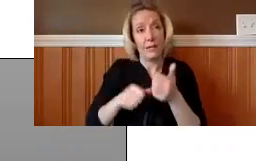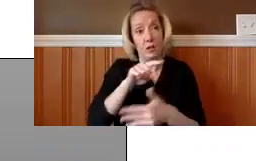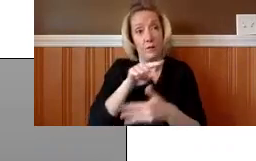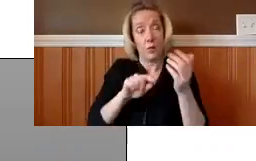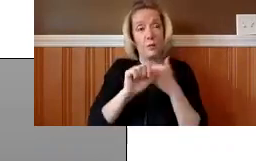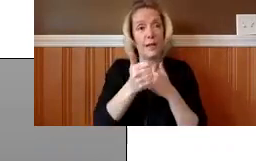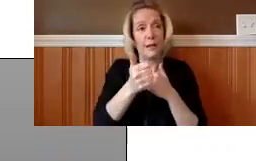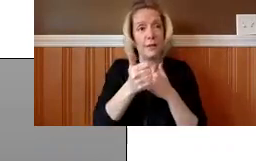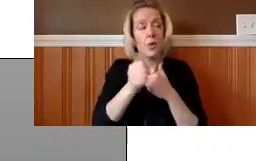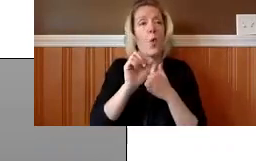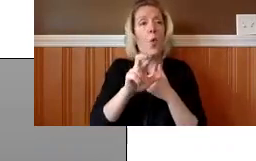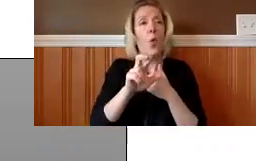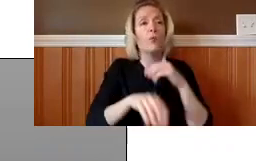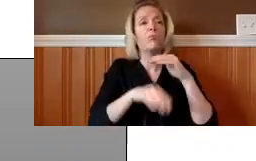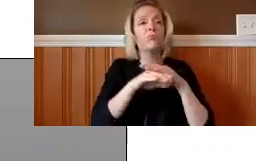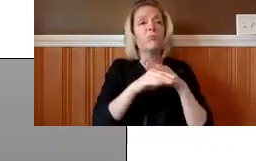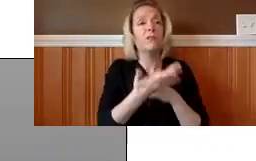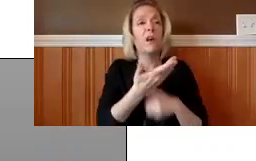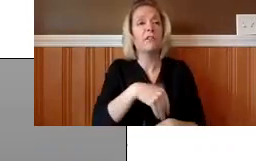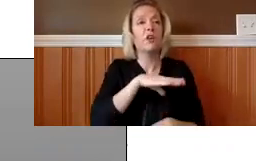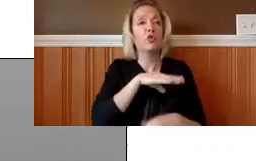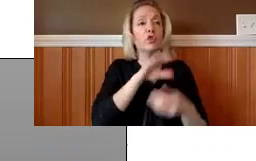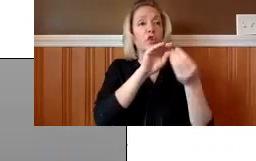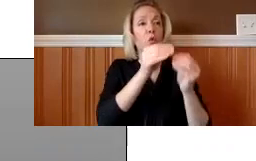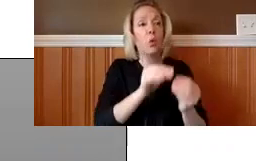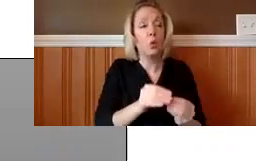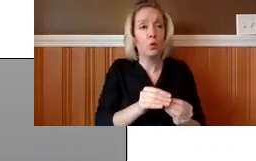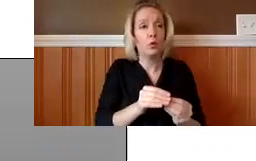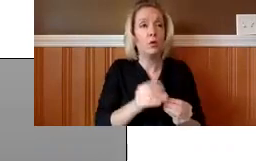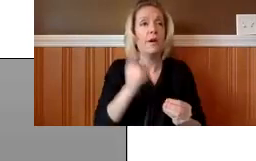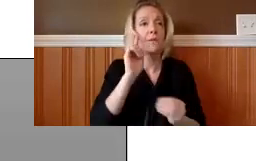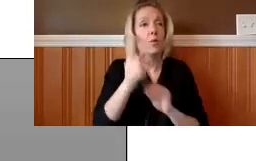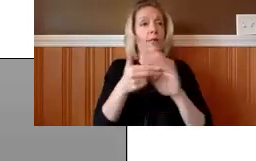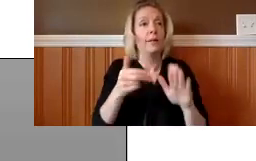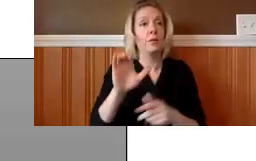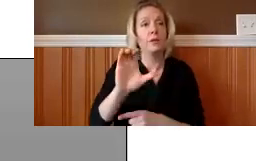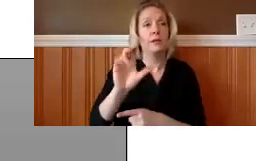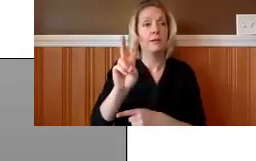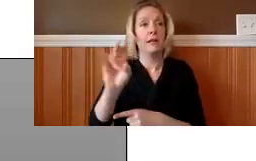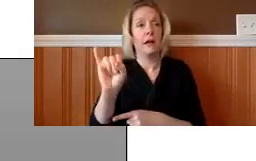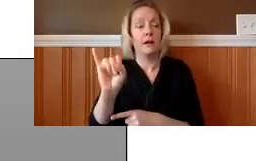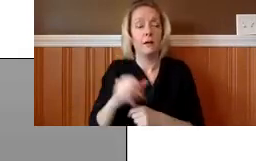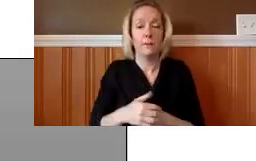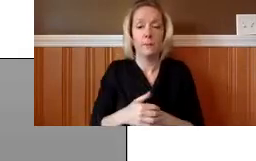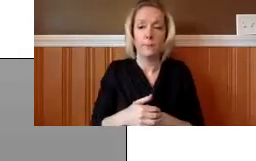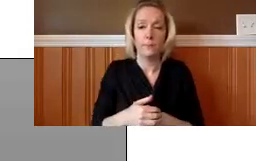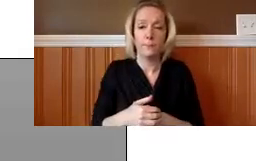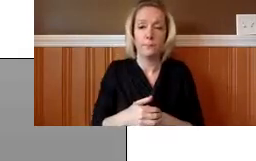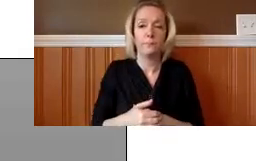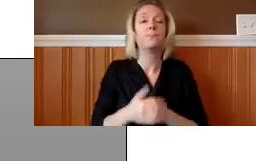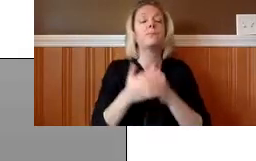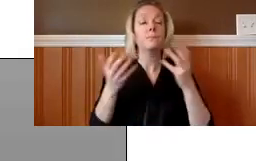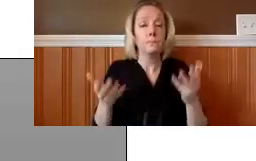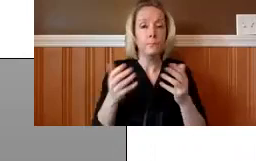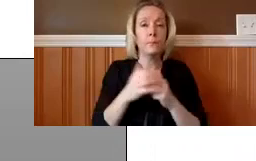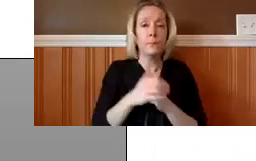only 5 of the individual characteristics to be considered cortically visually impaired? So of course, as teachers,